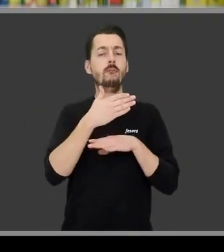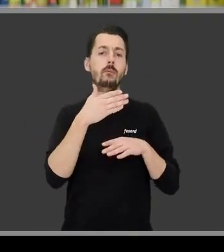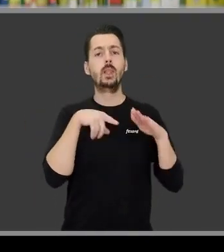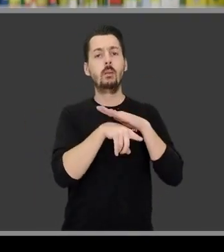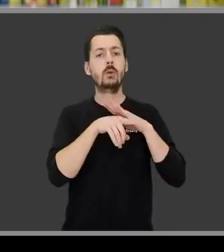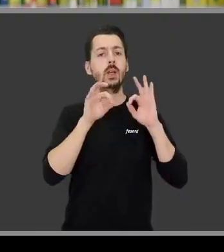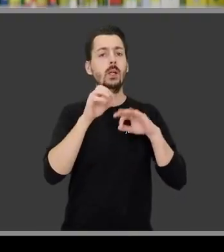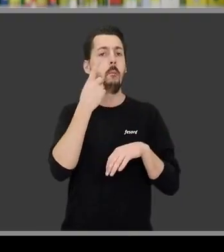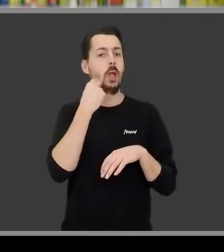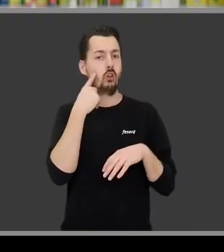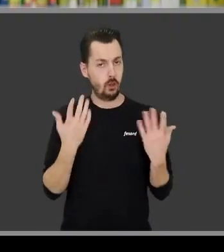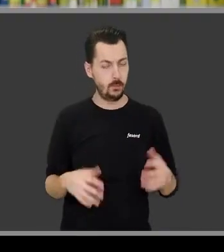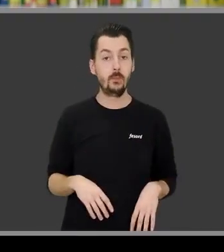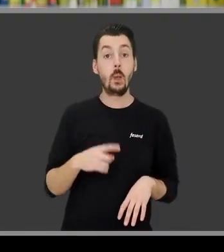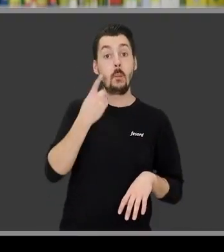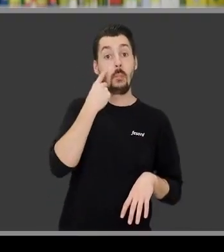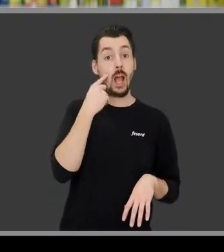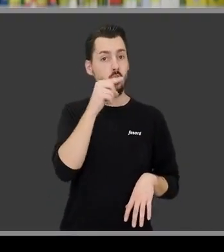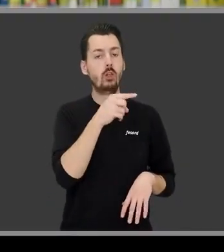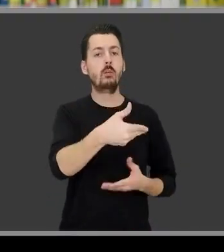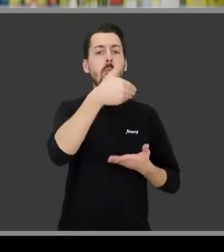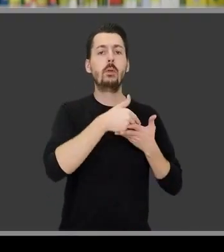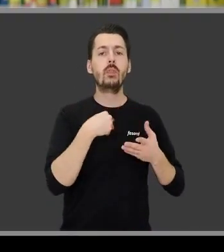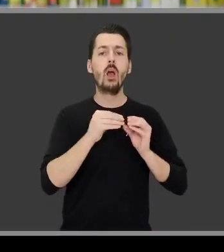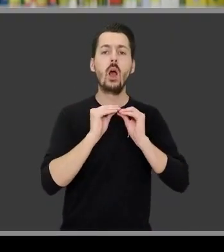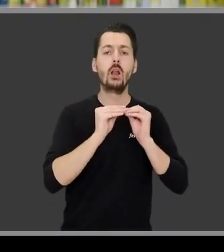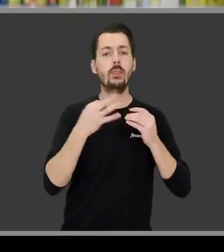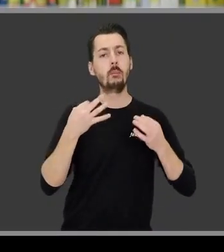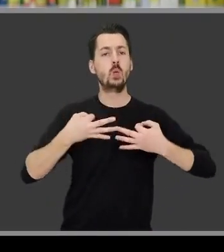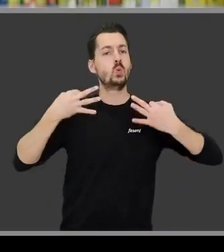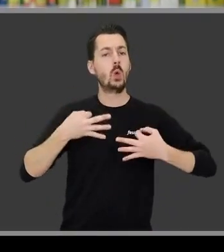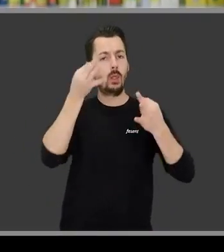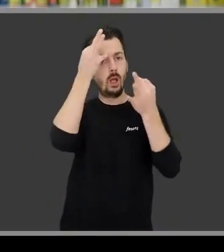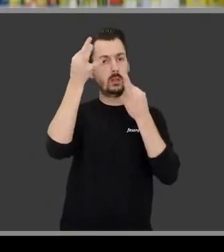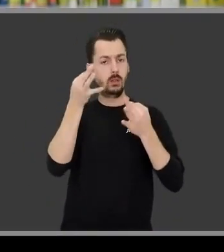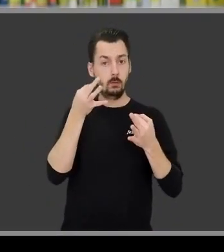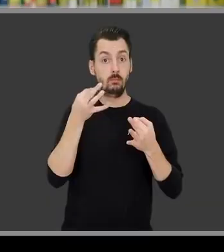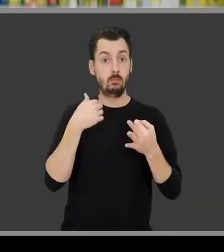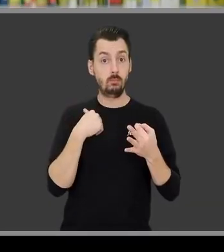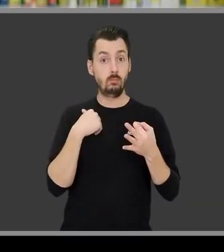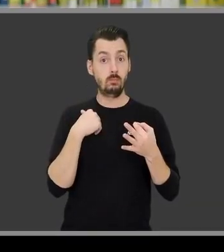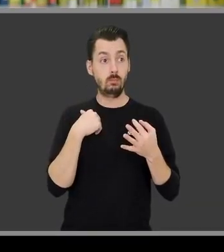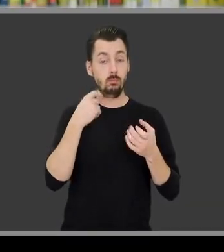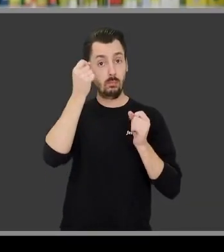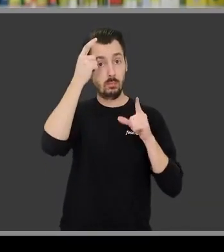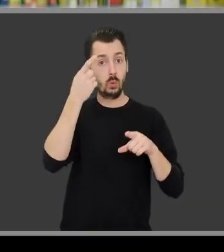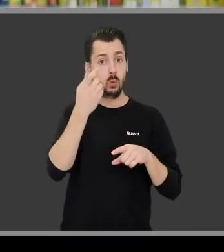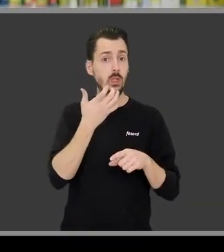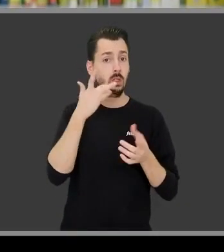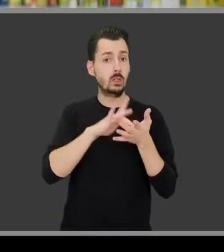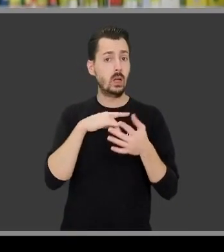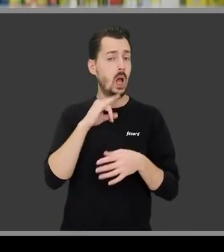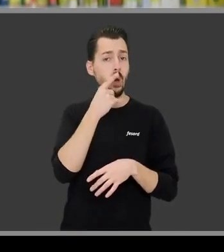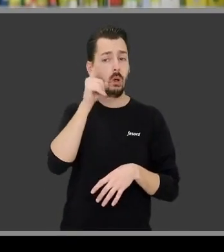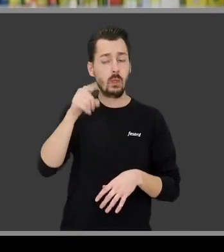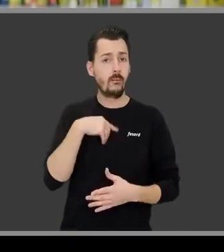procedure, and in that banking process they ask us to perform several security checks. Imagine that, by mistake, we